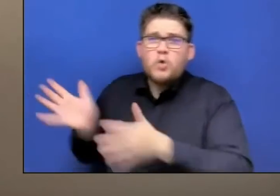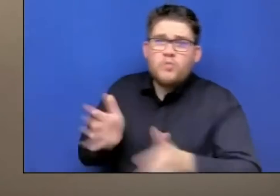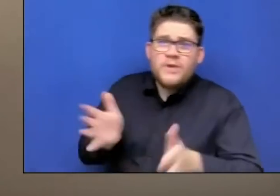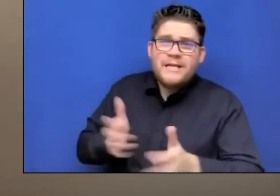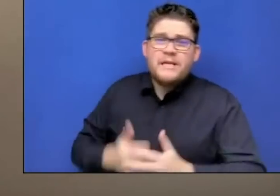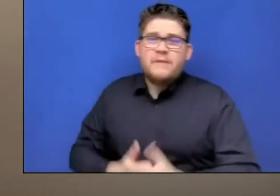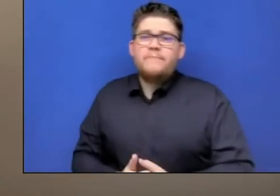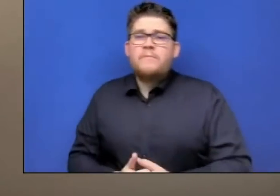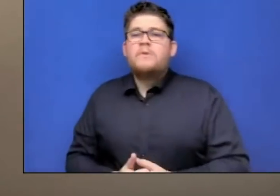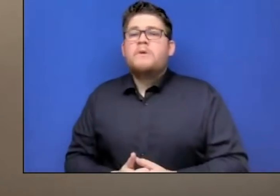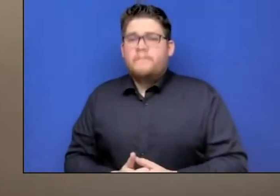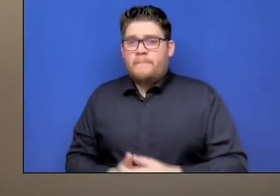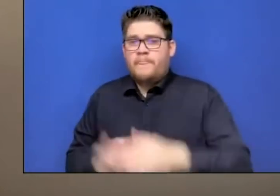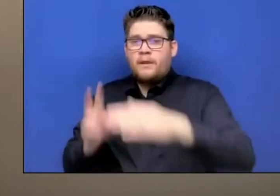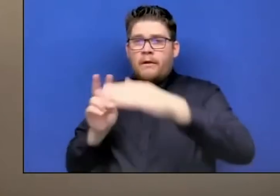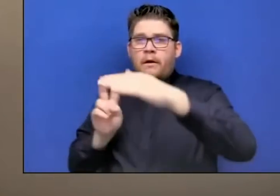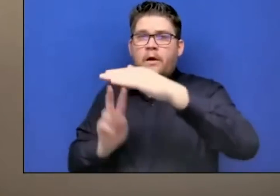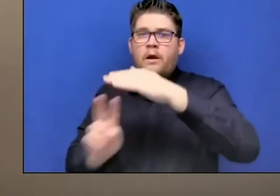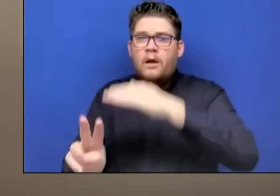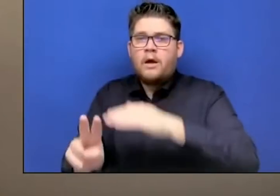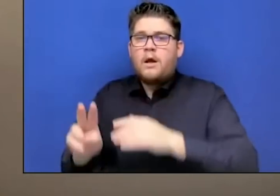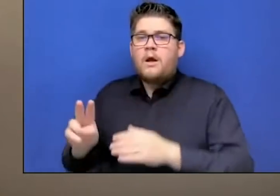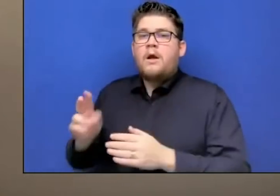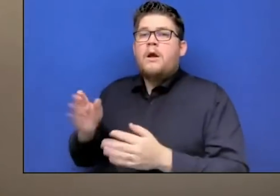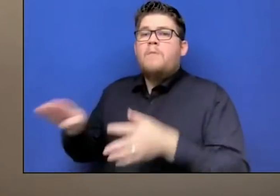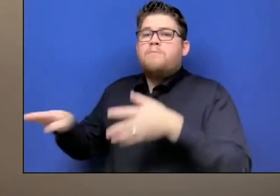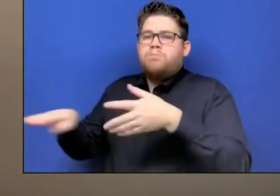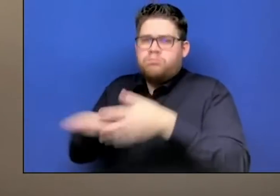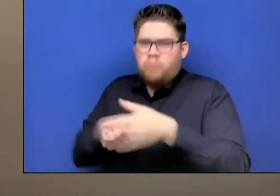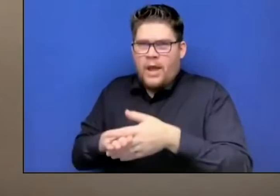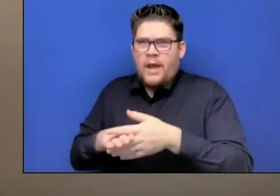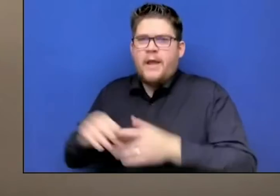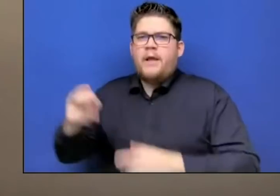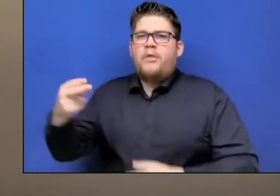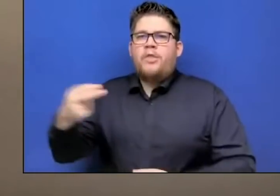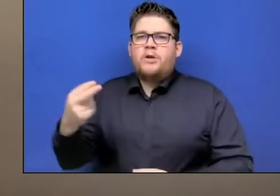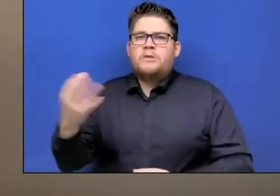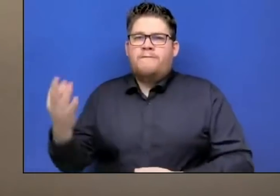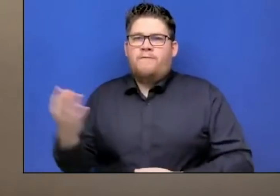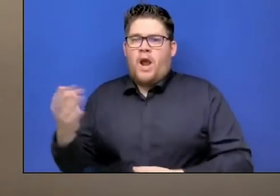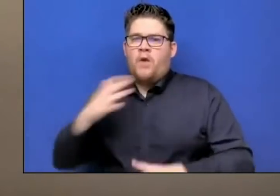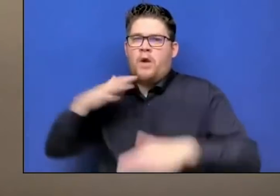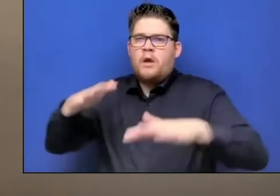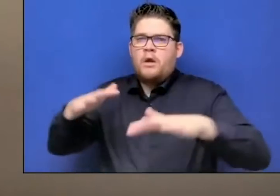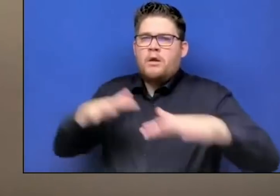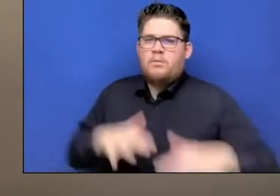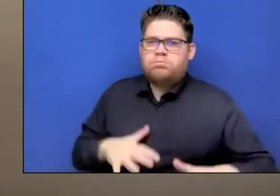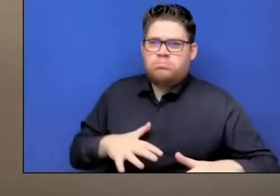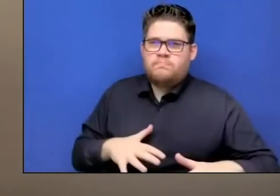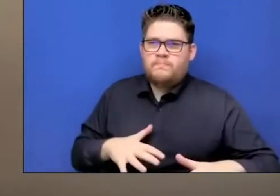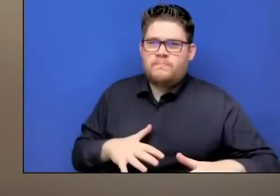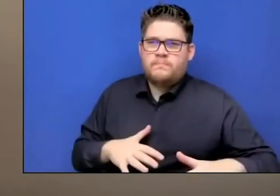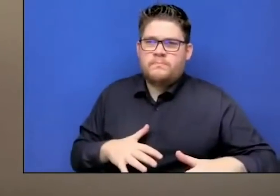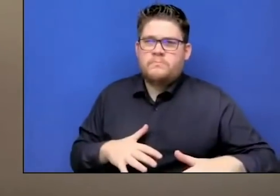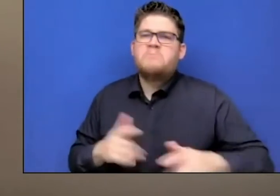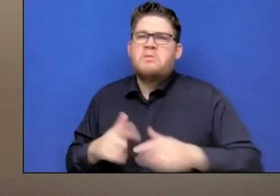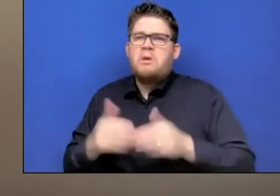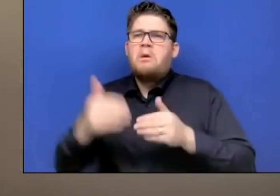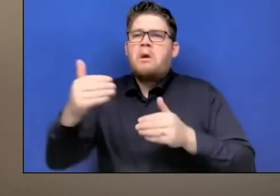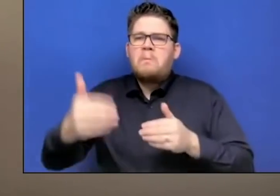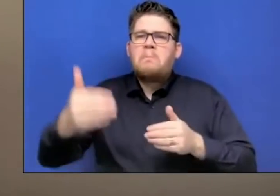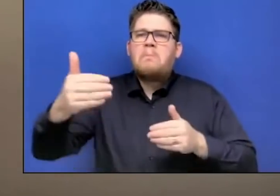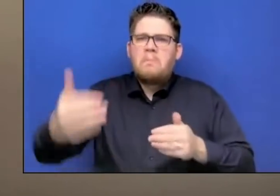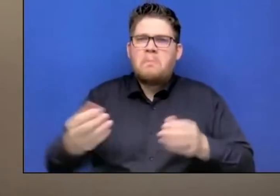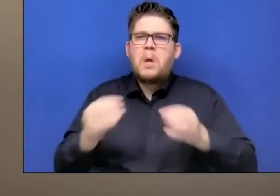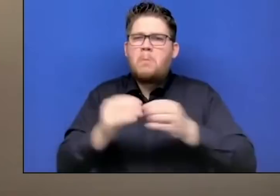for Thursday and Friday. We follow that up with a weaker system, not an atmospheric river, on